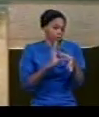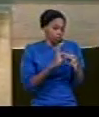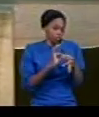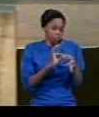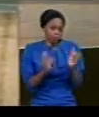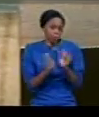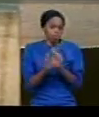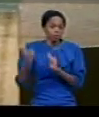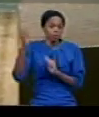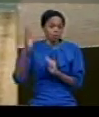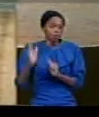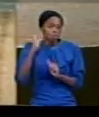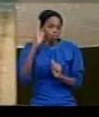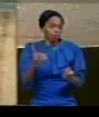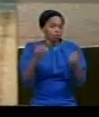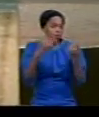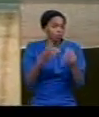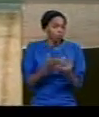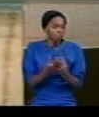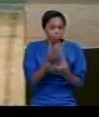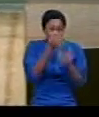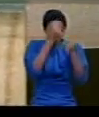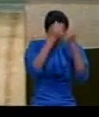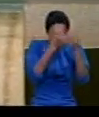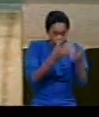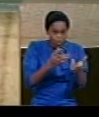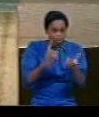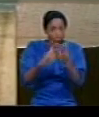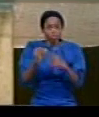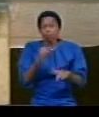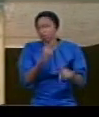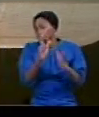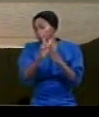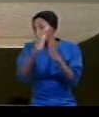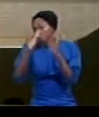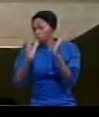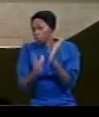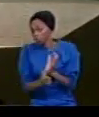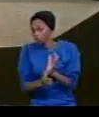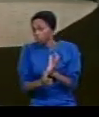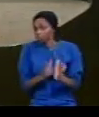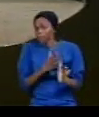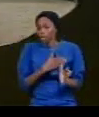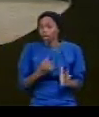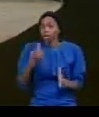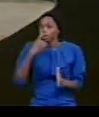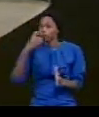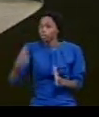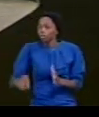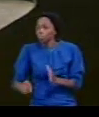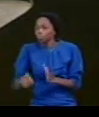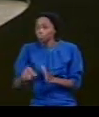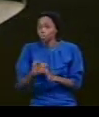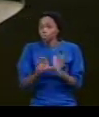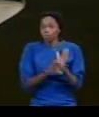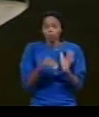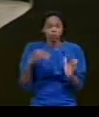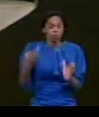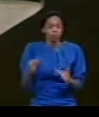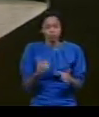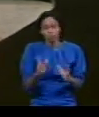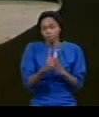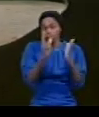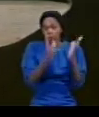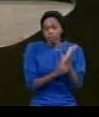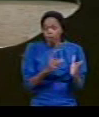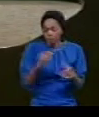God will come through obedience to the law and the commandments of God. They thought by